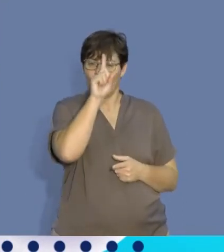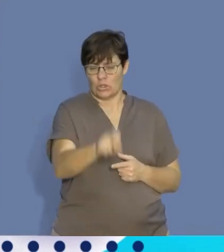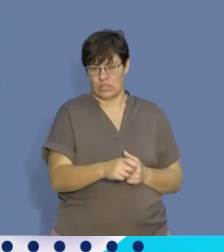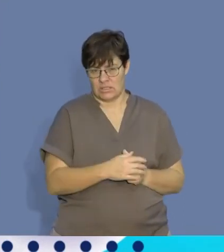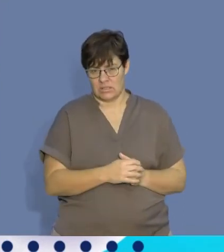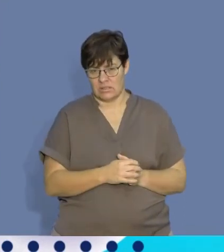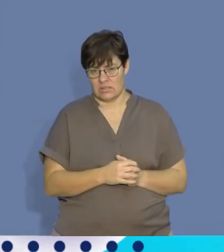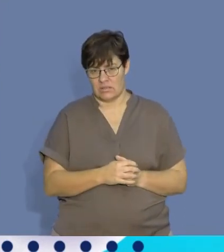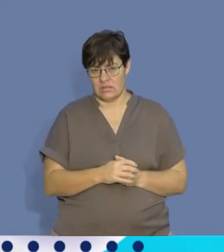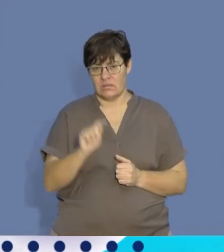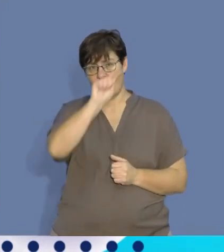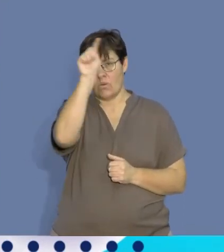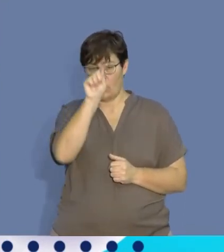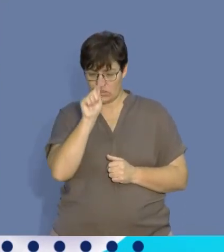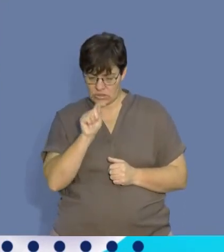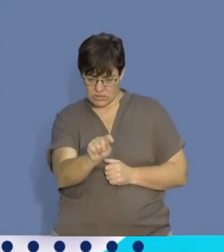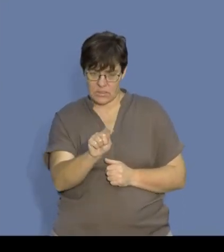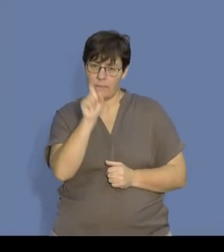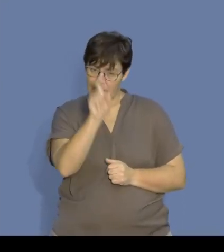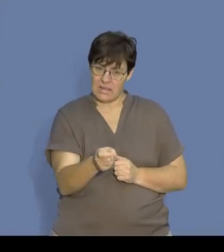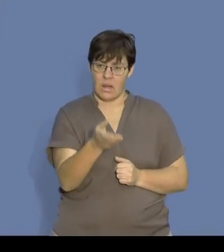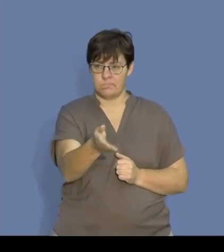end with a question mark.